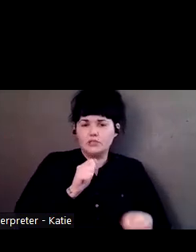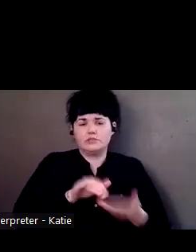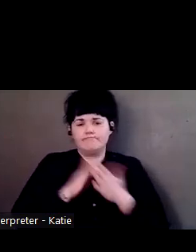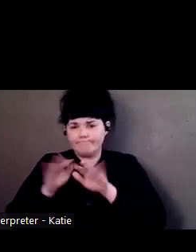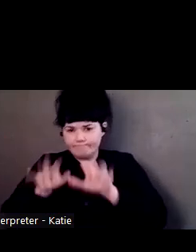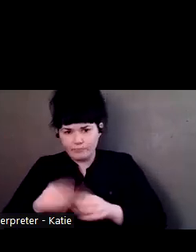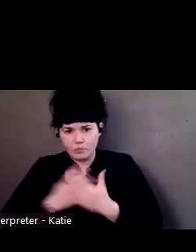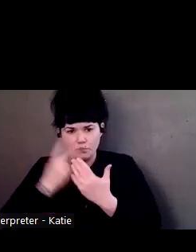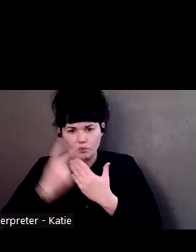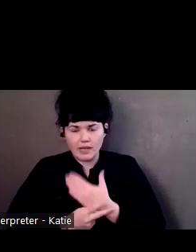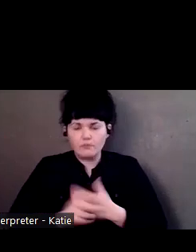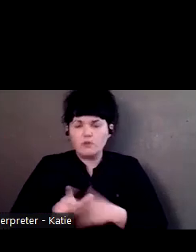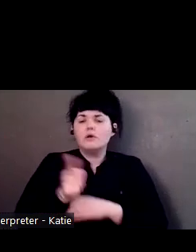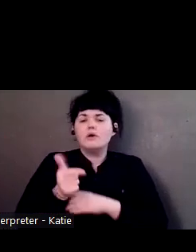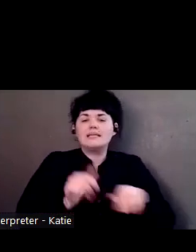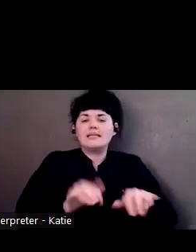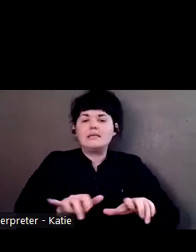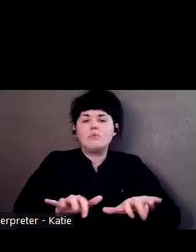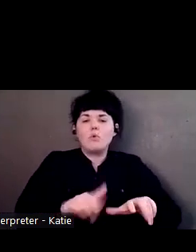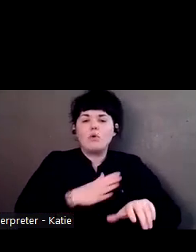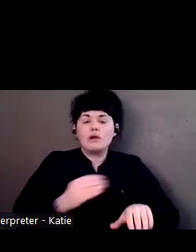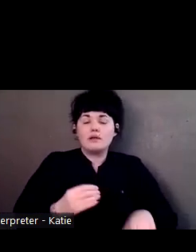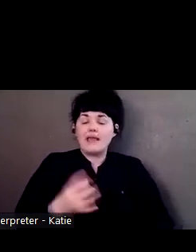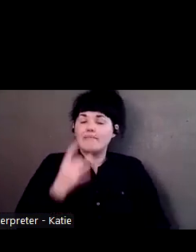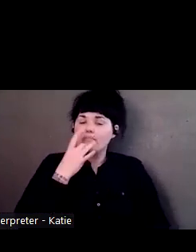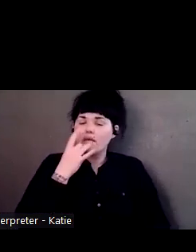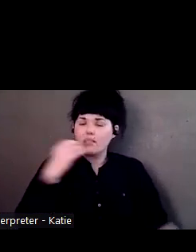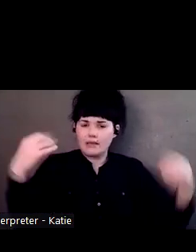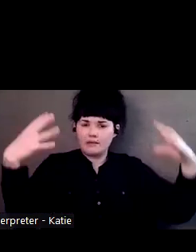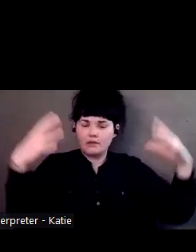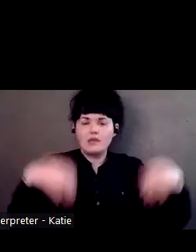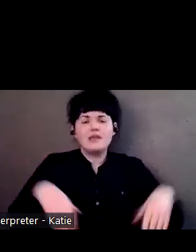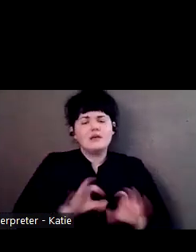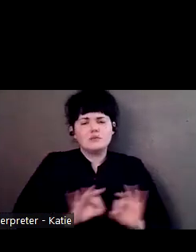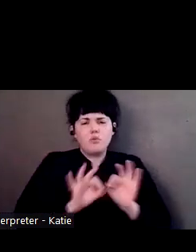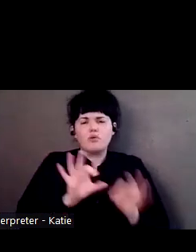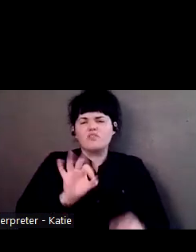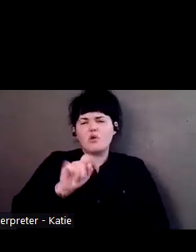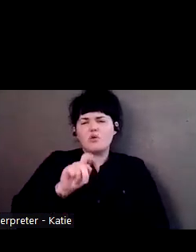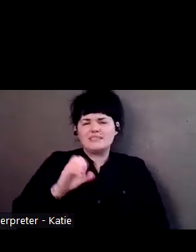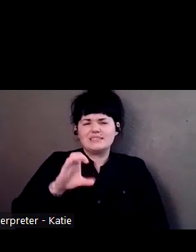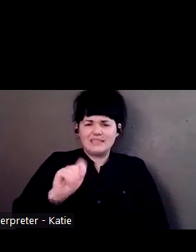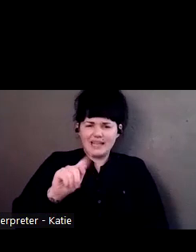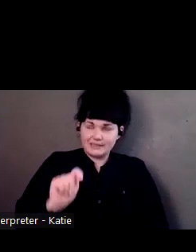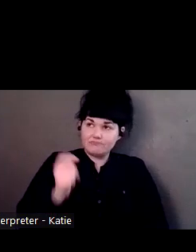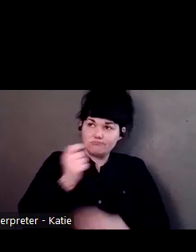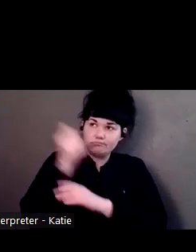keyboard, and lighting. It was important that she have the fluorescent lighting removed and it was replaced with a task lamp.